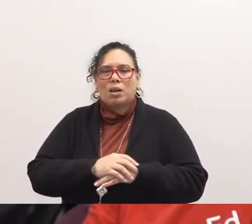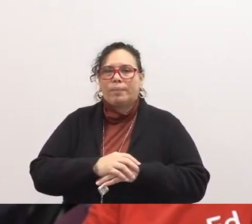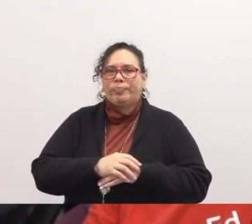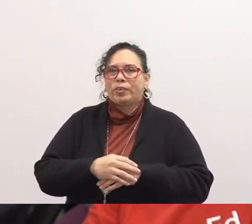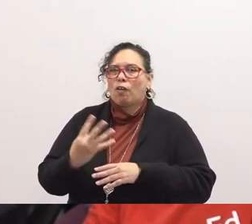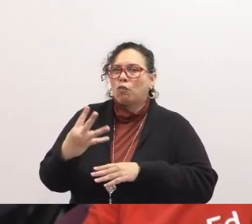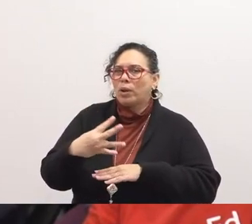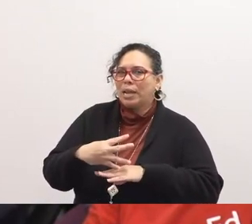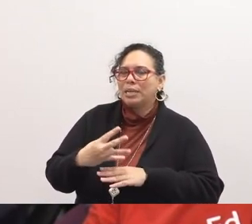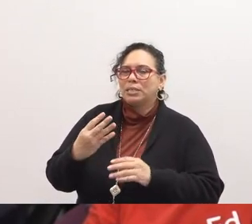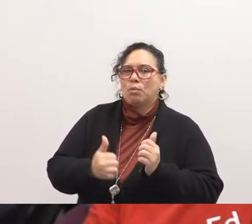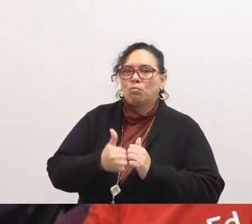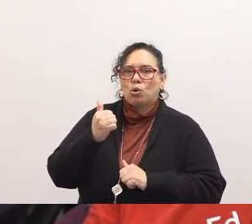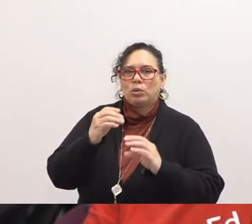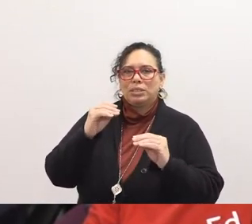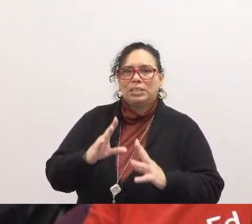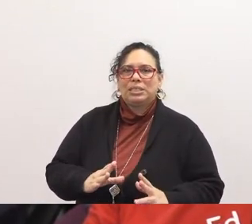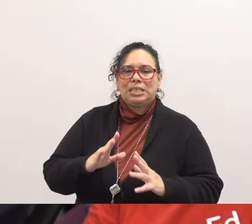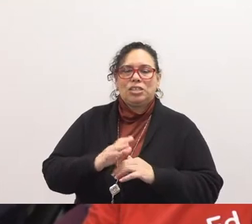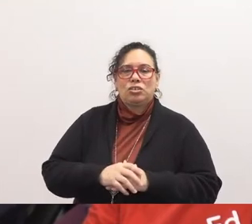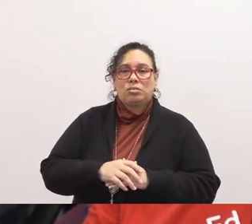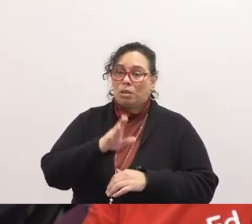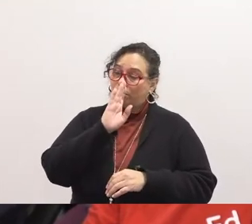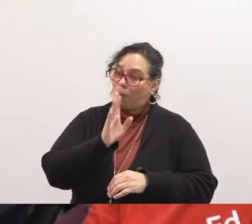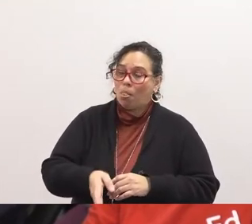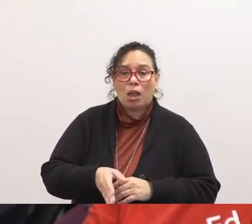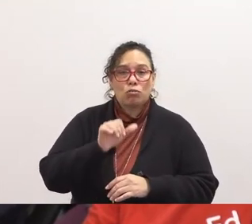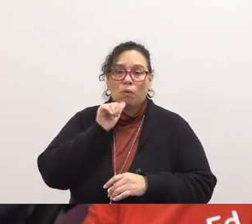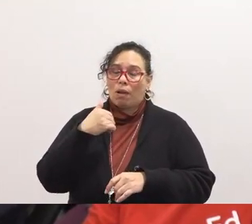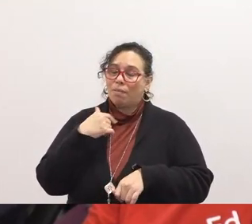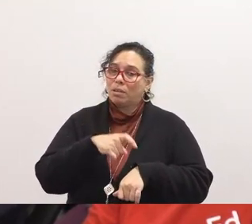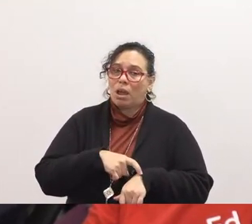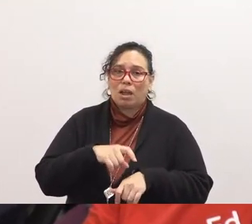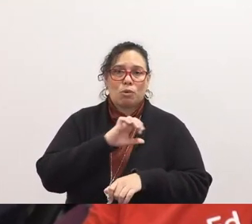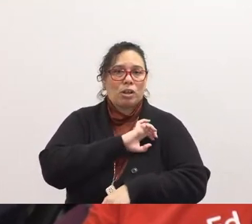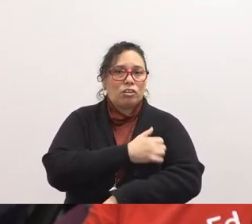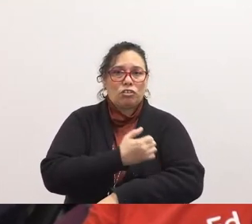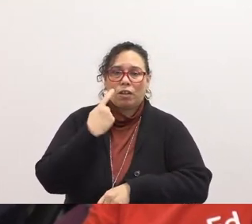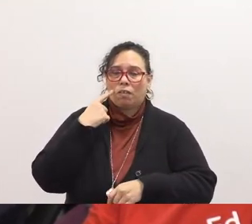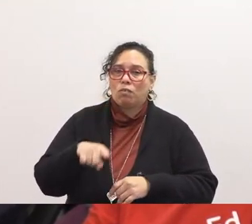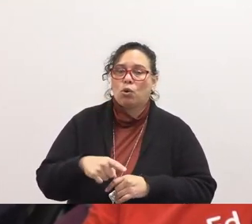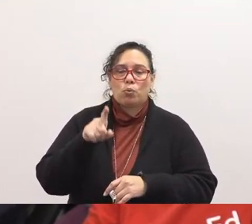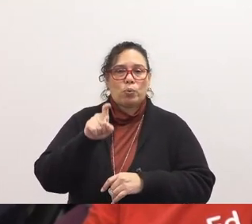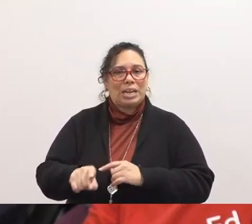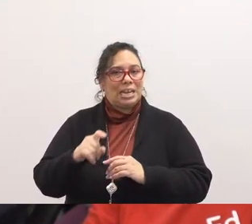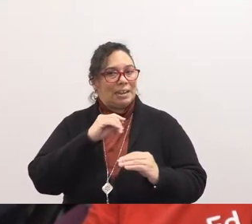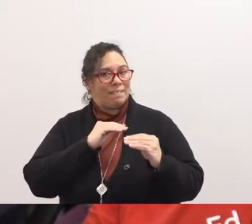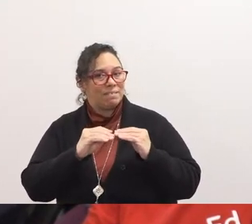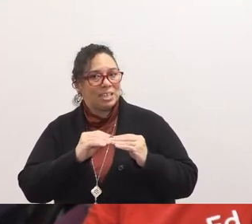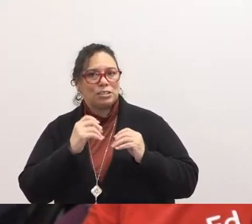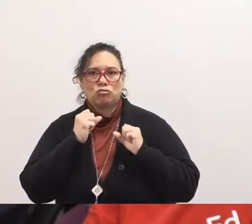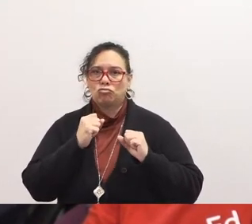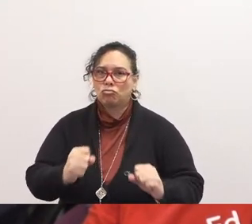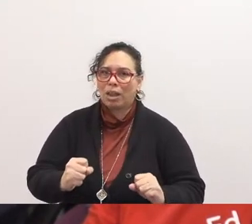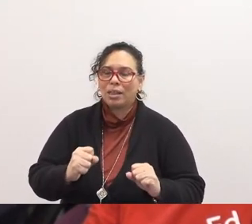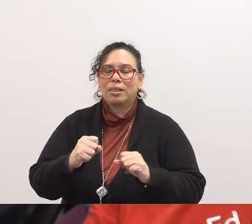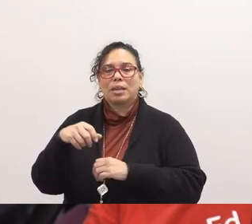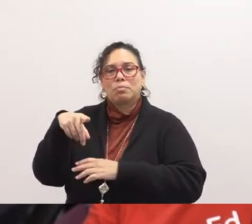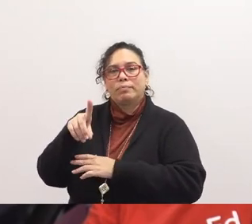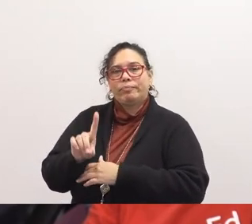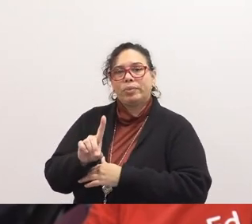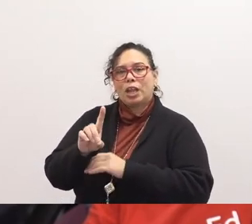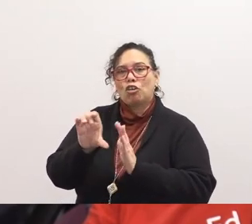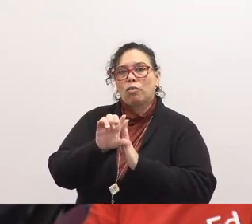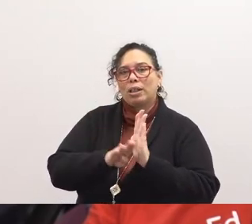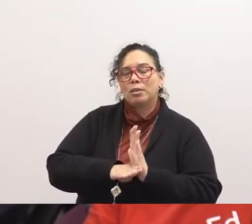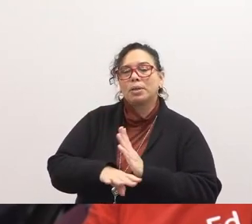4 additional days that most teachers, to be absolutely blunt, do not have the time or energy for. We should focus on fixing and strengthening our professional development curriculum so that